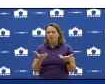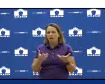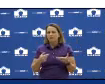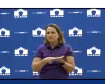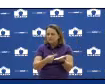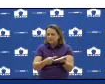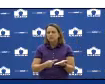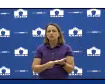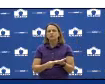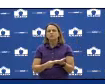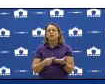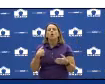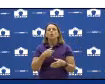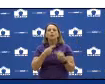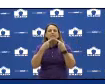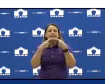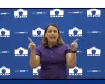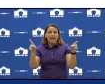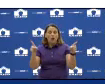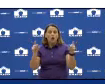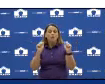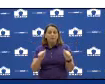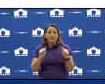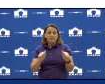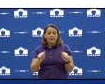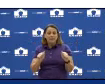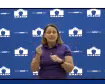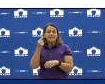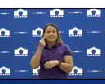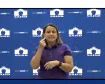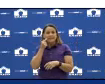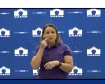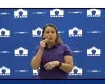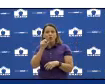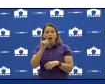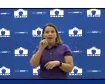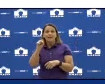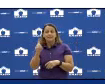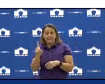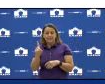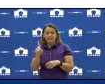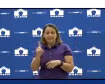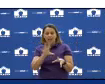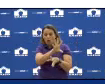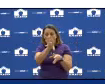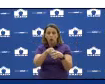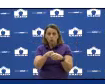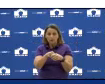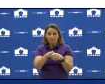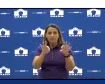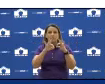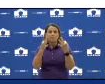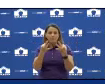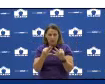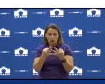forth. We declare the possibility that the San Antonio ISD is an inclusive familia